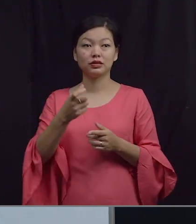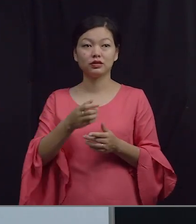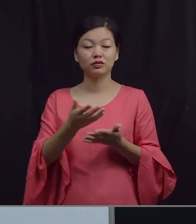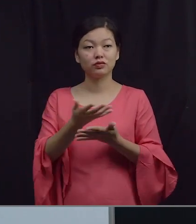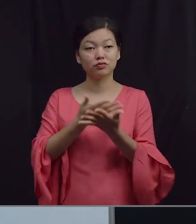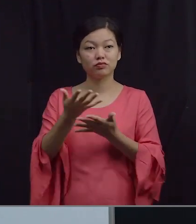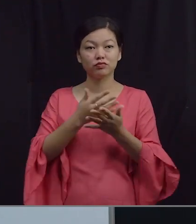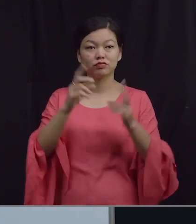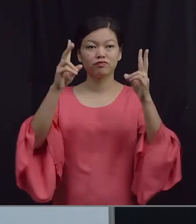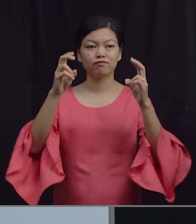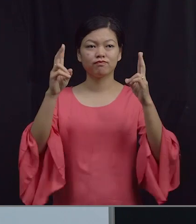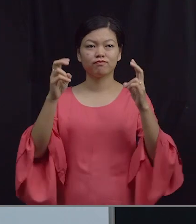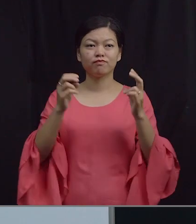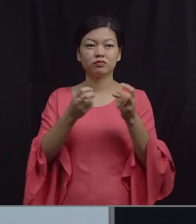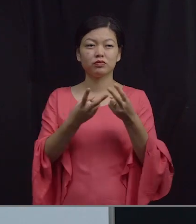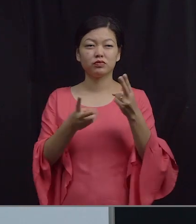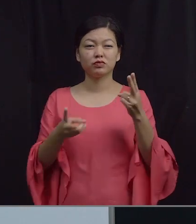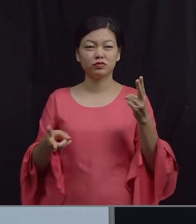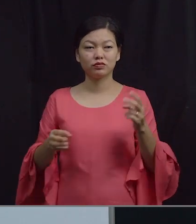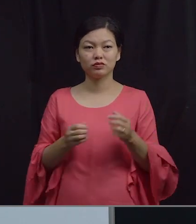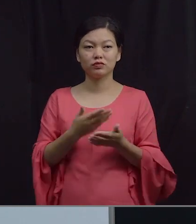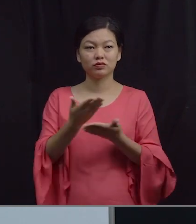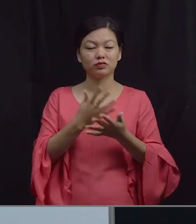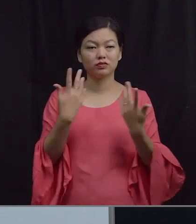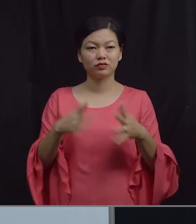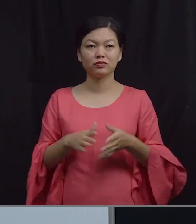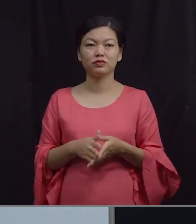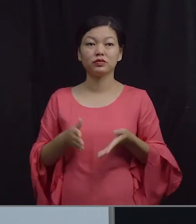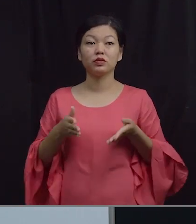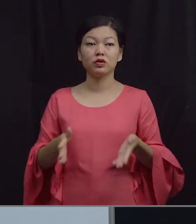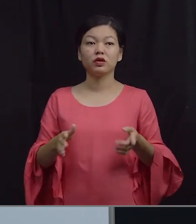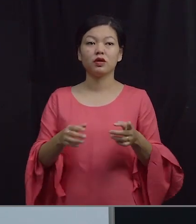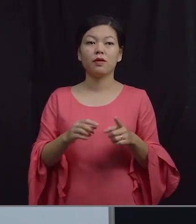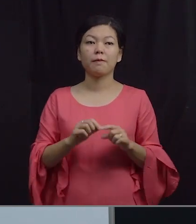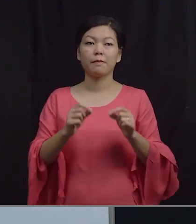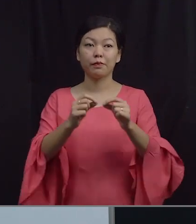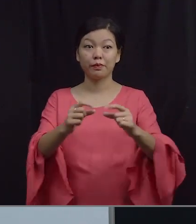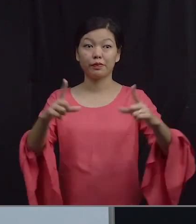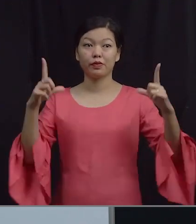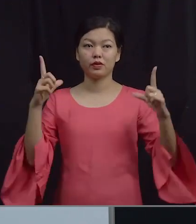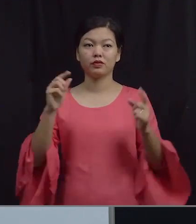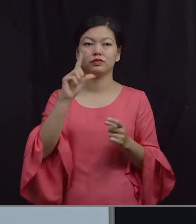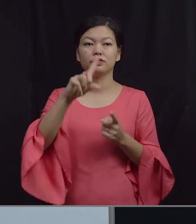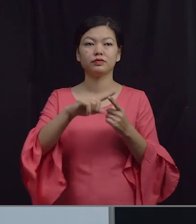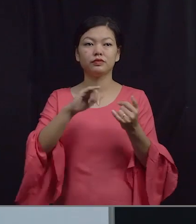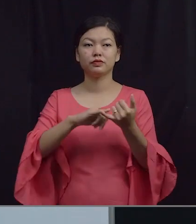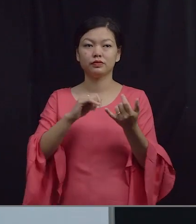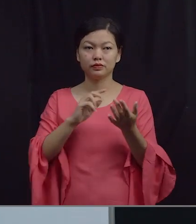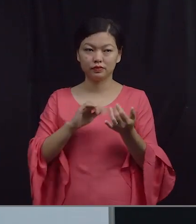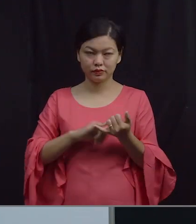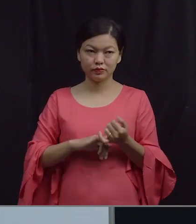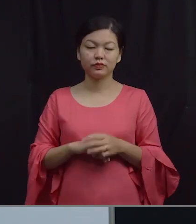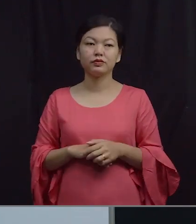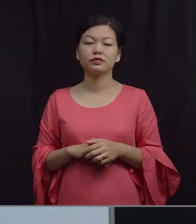discussed so many topics. So today I will be starting power of lenses, and after that power of thin lenses